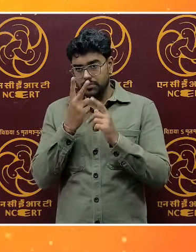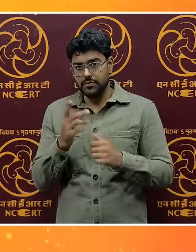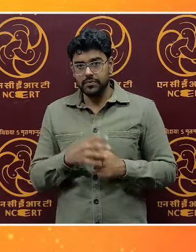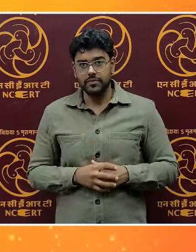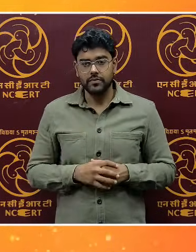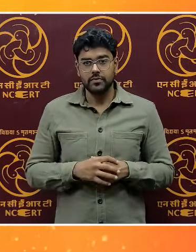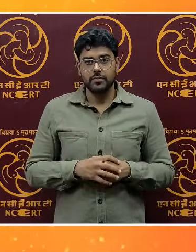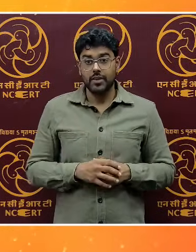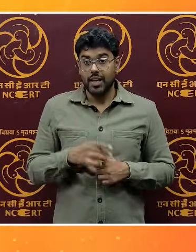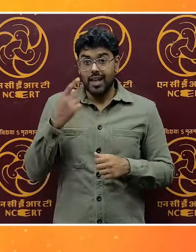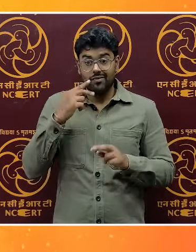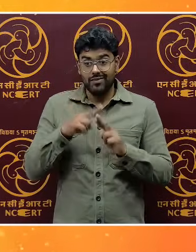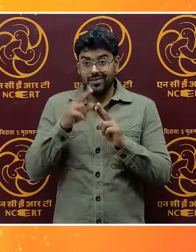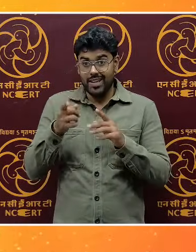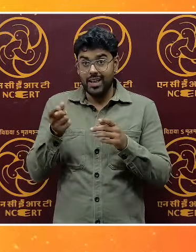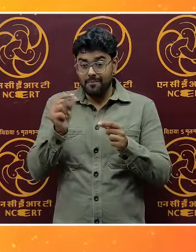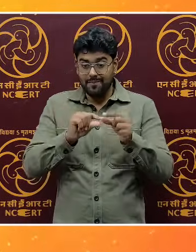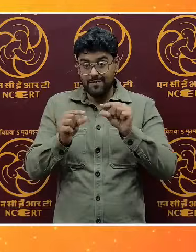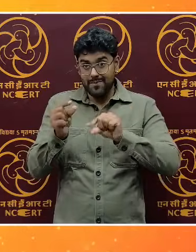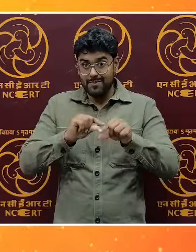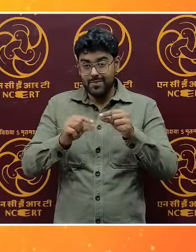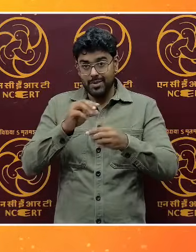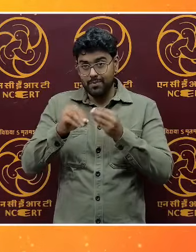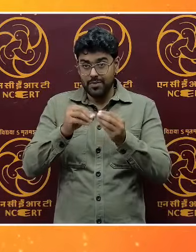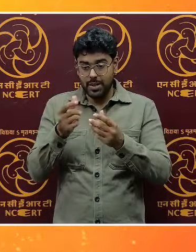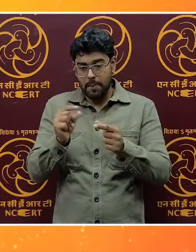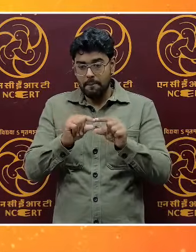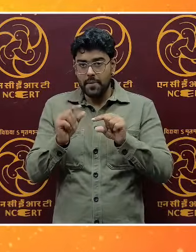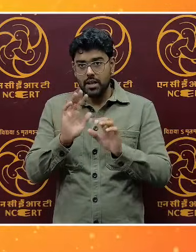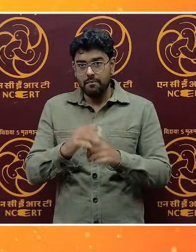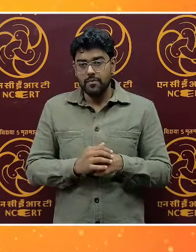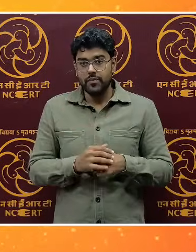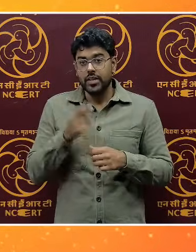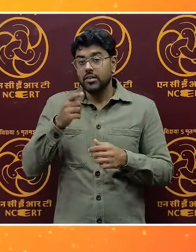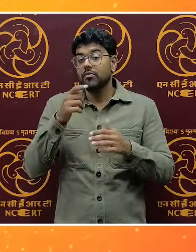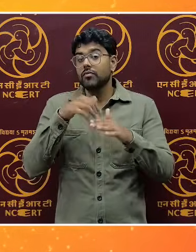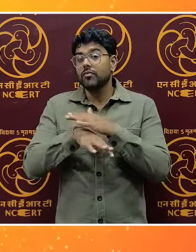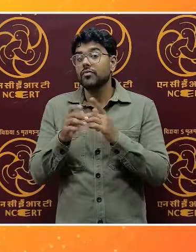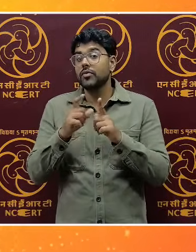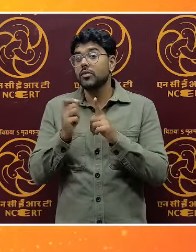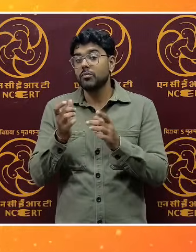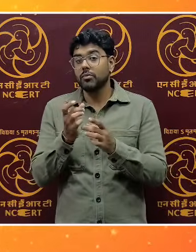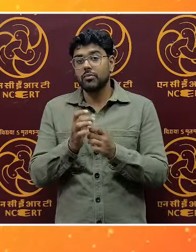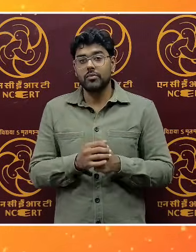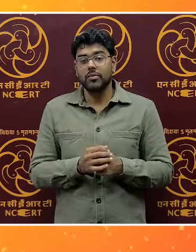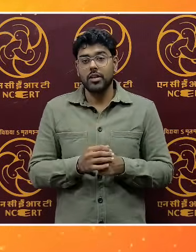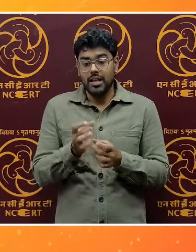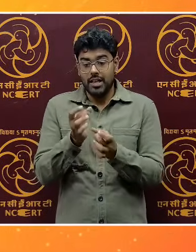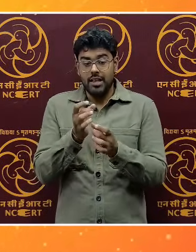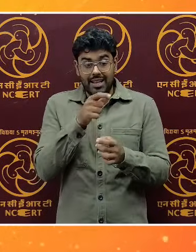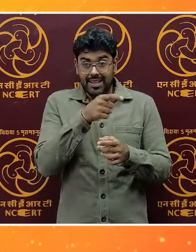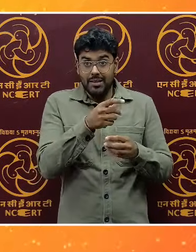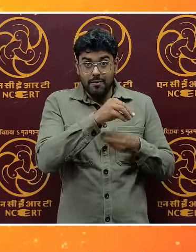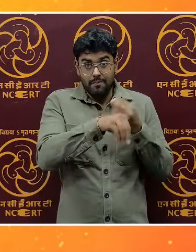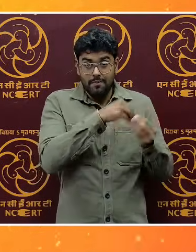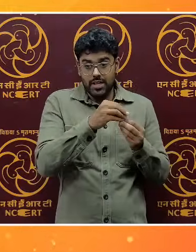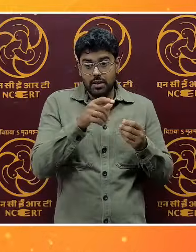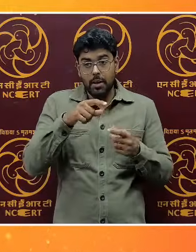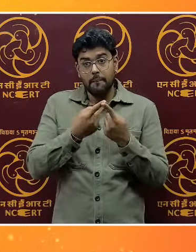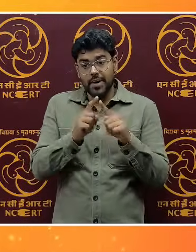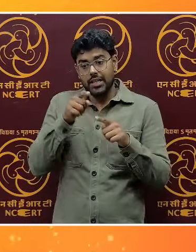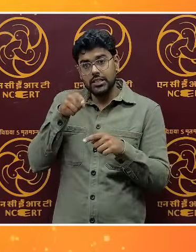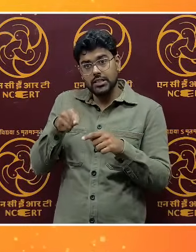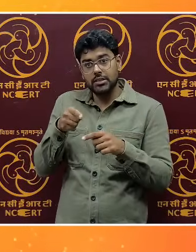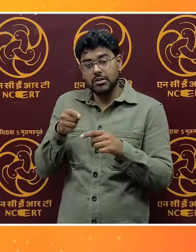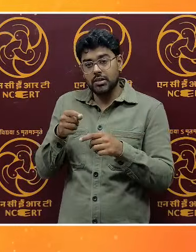So in this case, we have mixed them together. In this case, what we did, we reacted them. The ratio